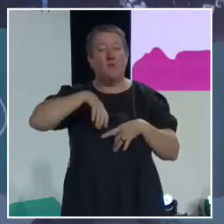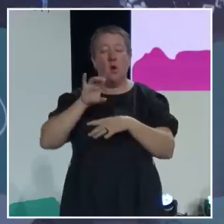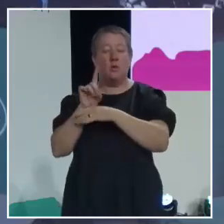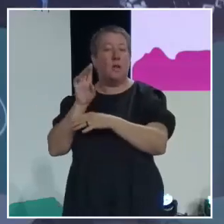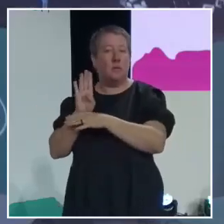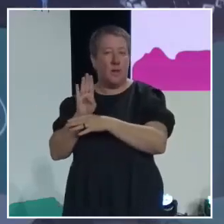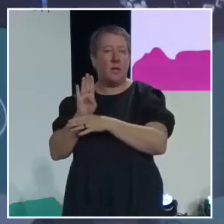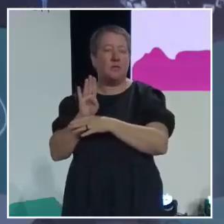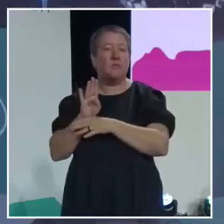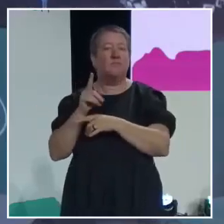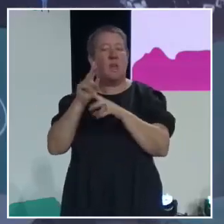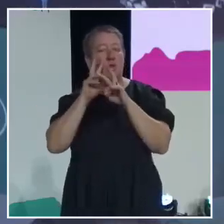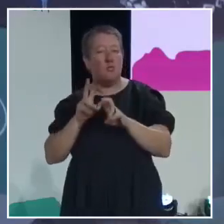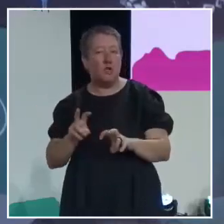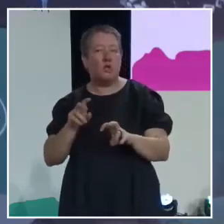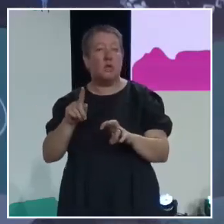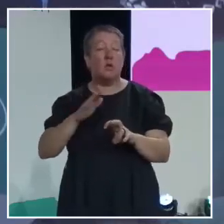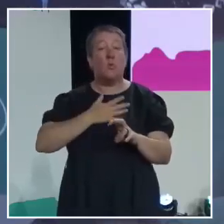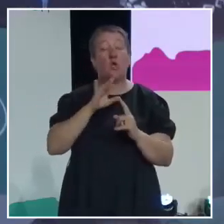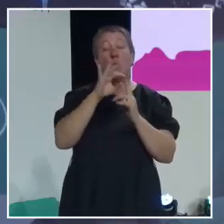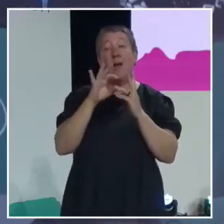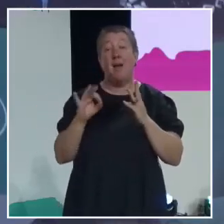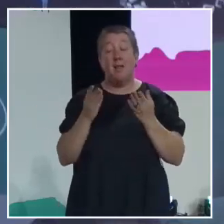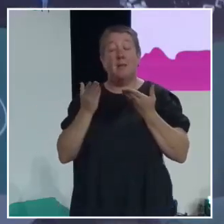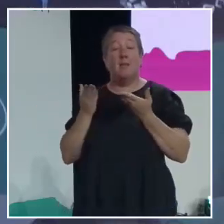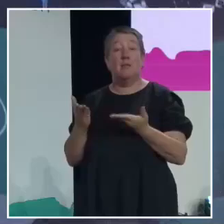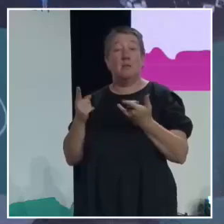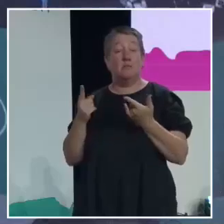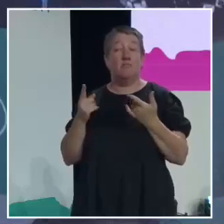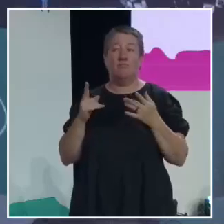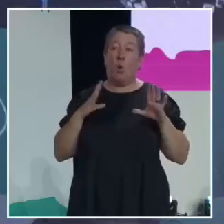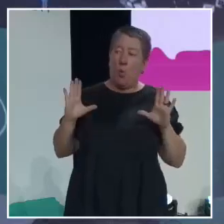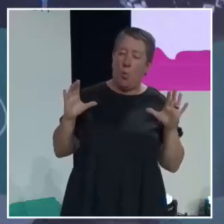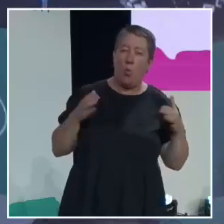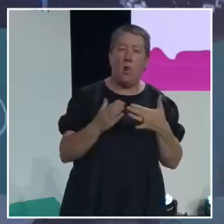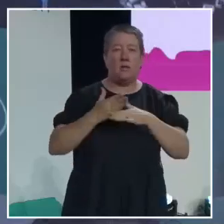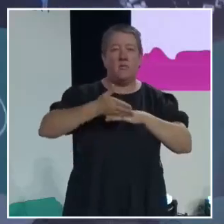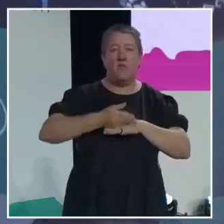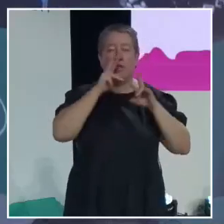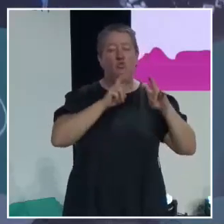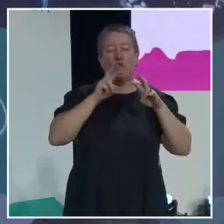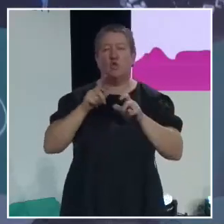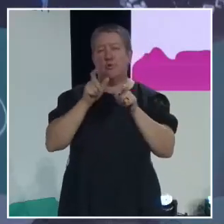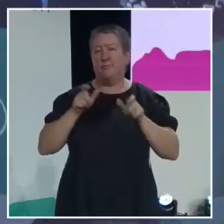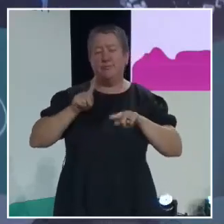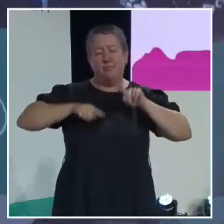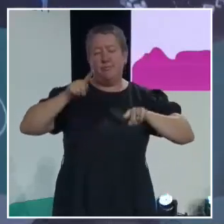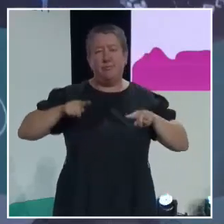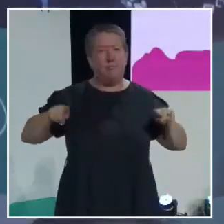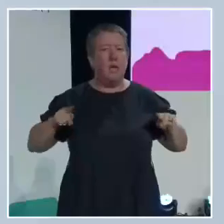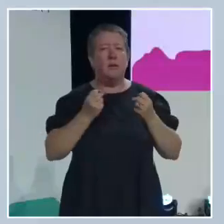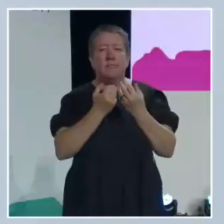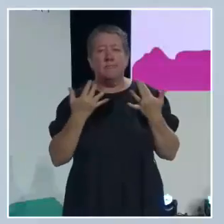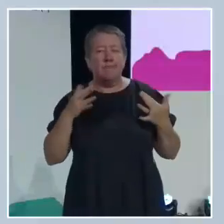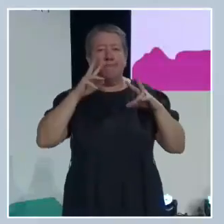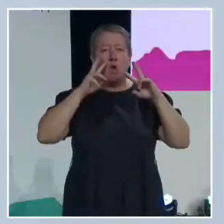and global research network. I would want to highlight that this has been a collective effort among the researchers, and the number of the researchers